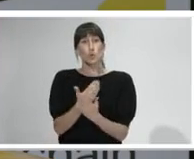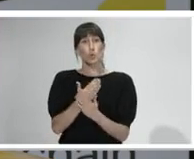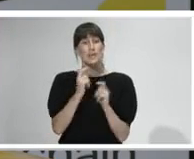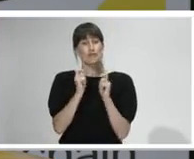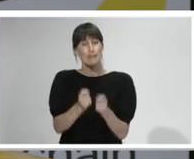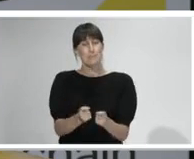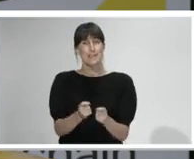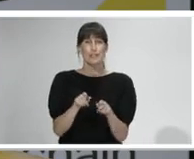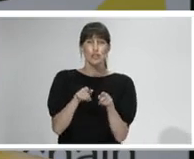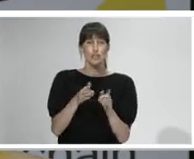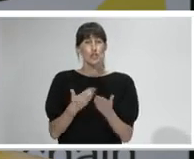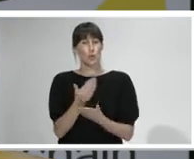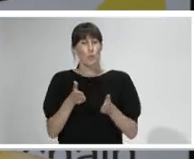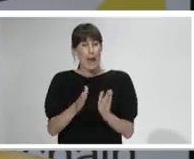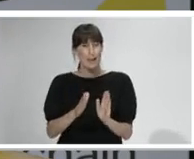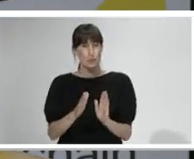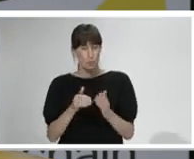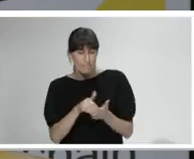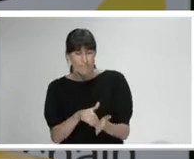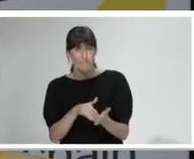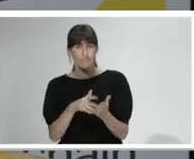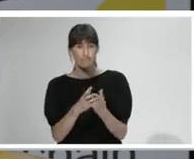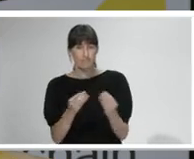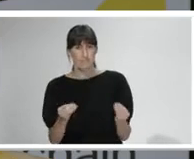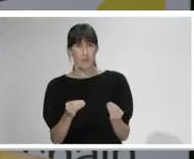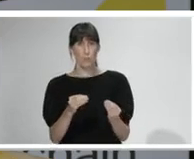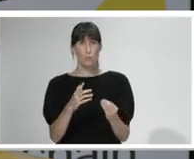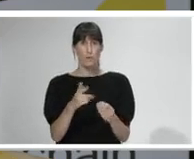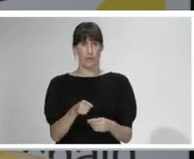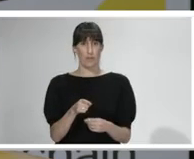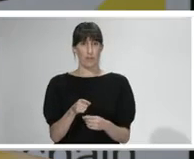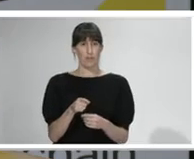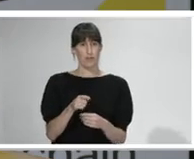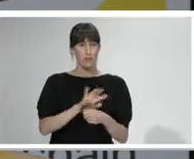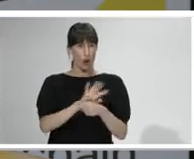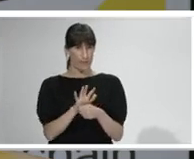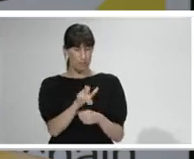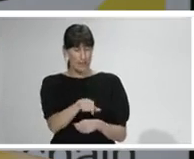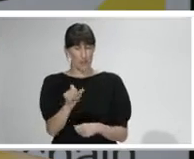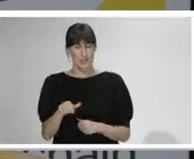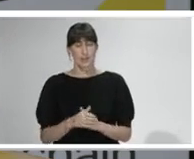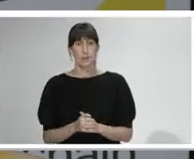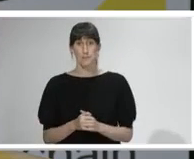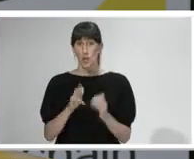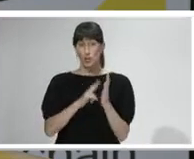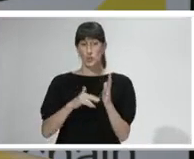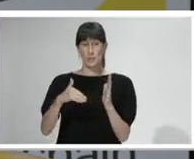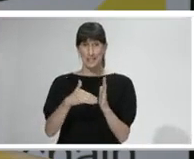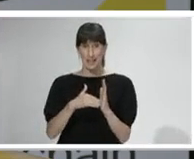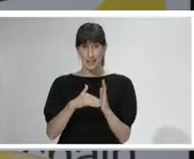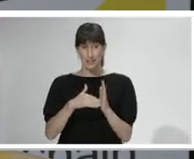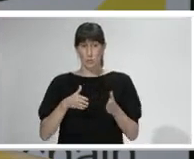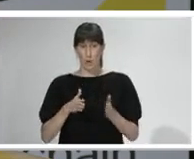are hospitalised and with severe symptoms. Of course, we've been, because of the approach New Zealand has taken here, we've